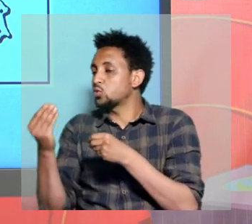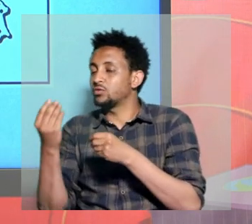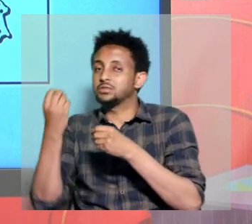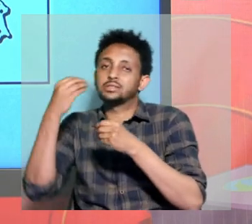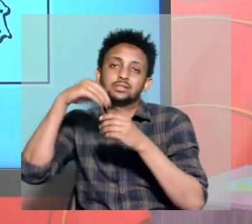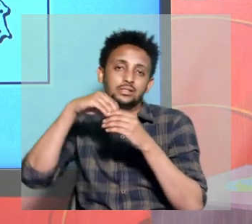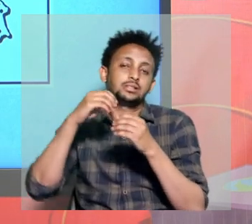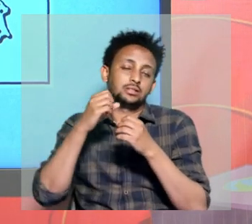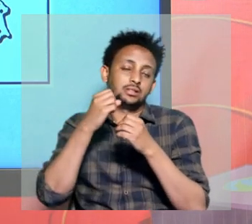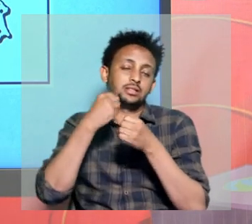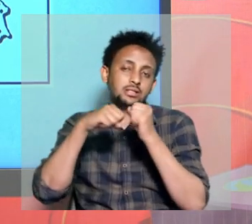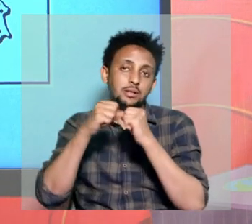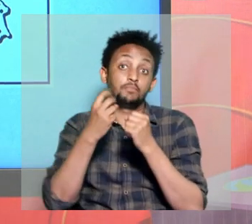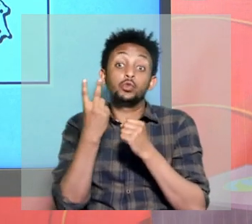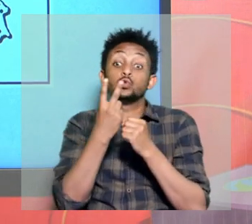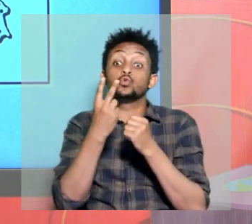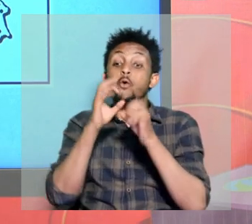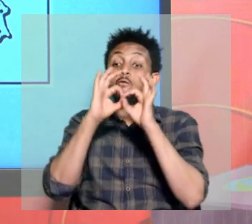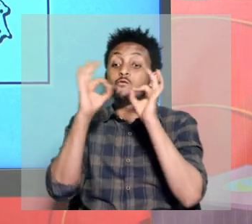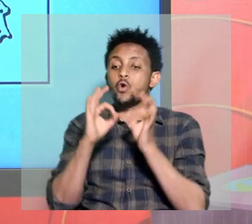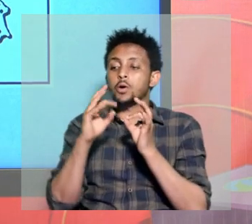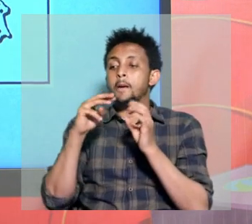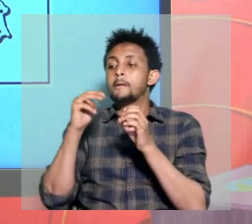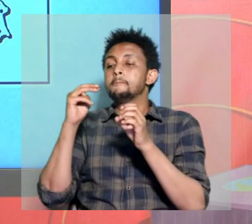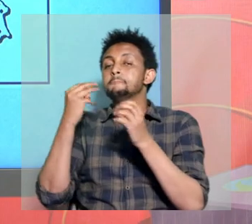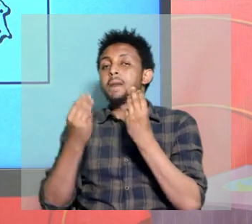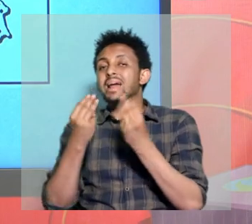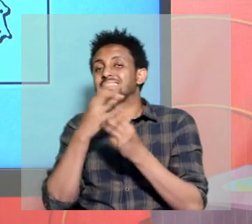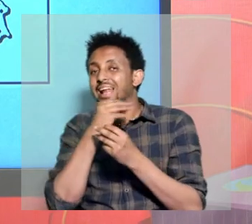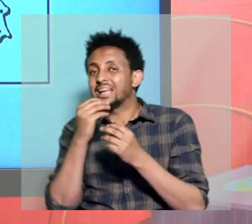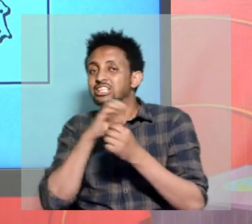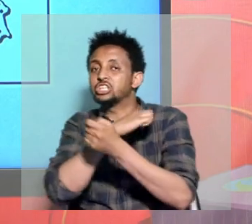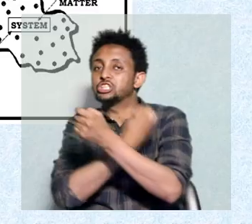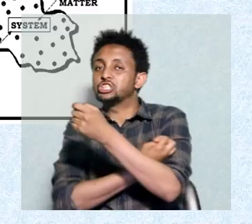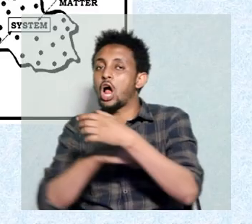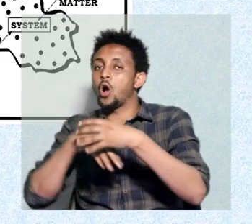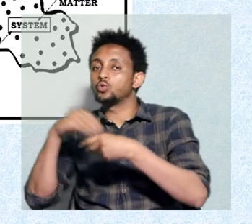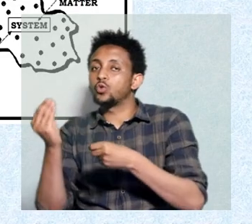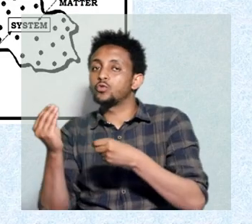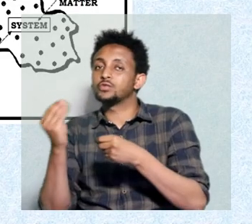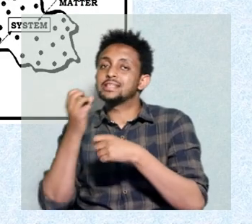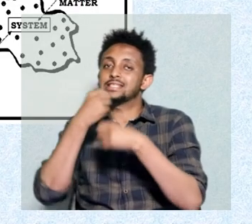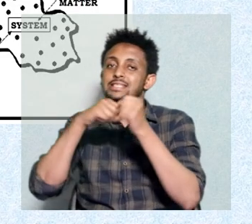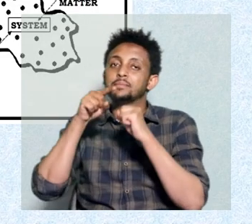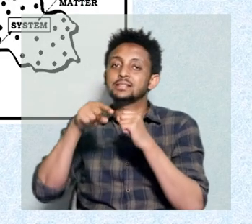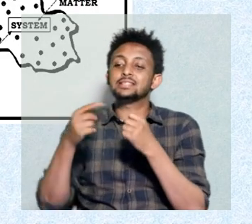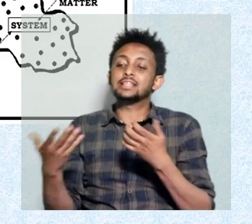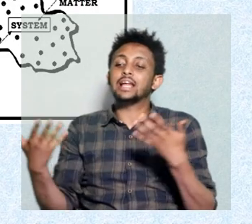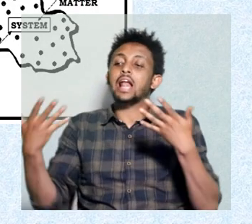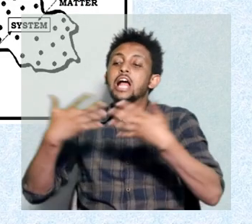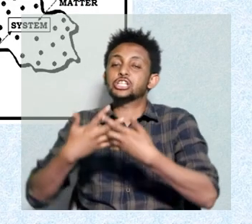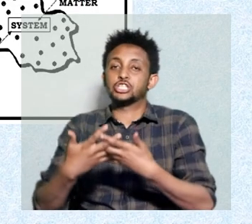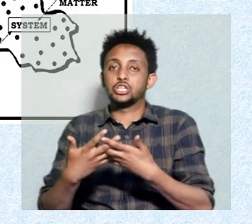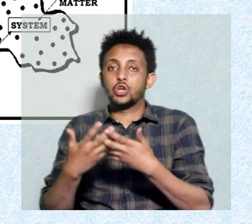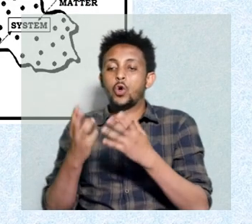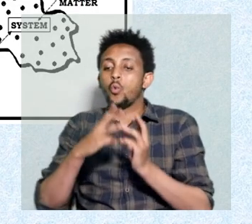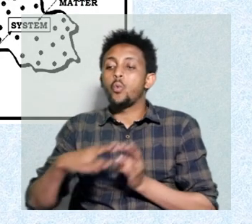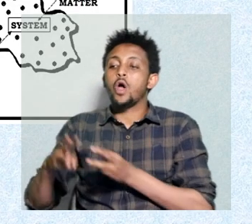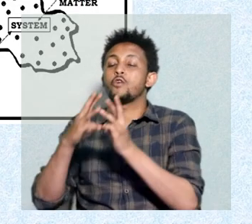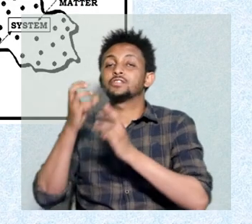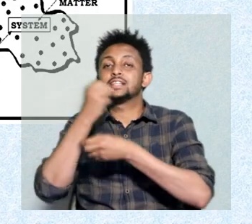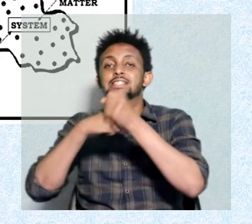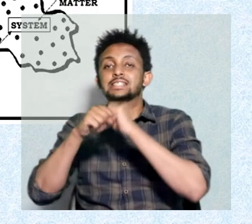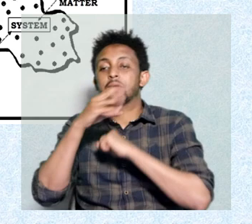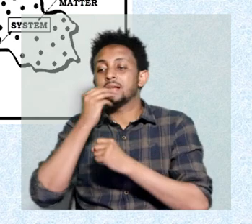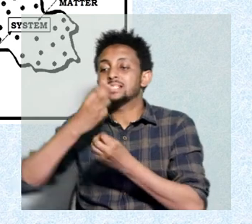the system. So the two forms, matter and energy, may in or out of the system. This is interaction way of the system